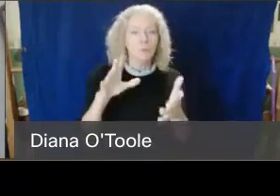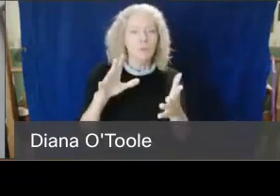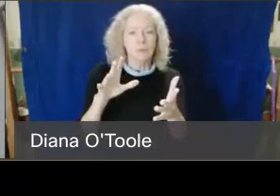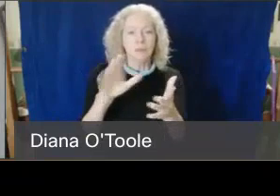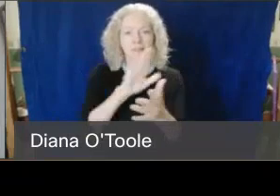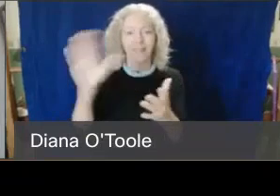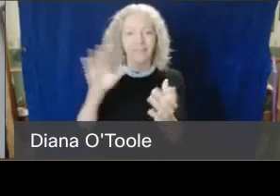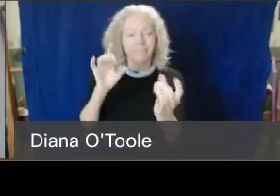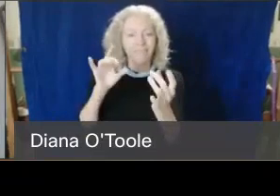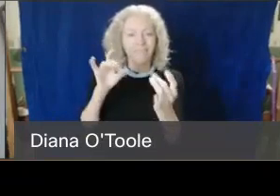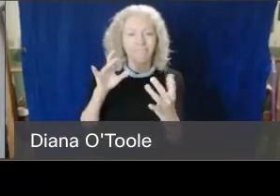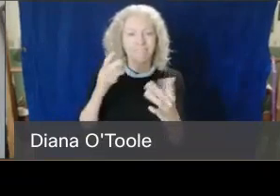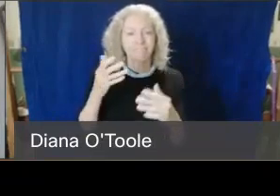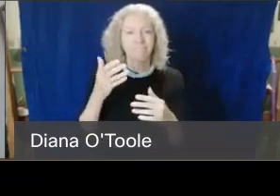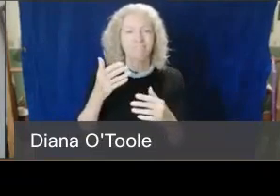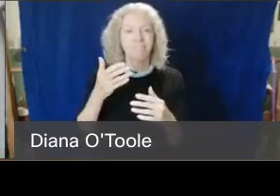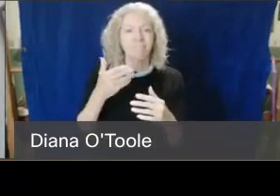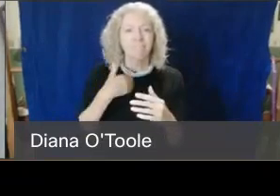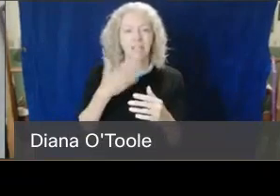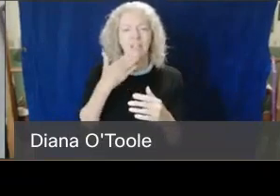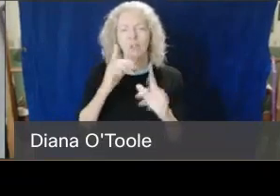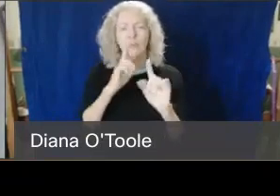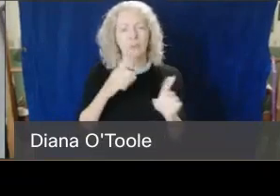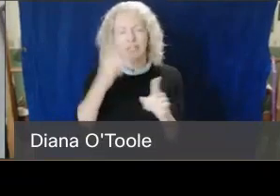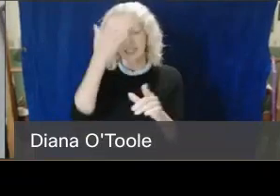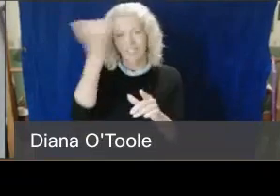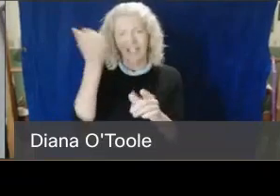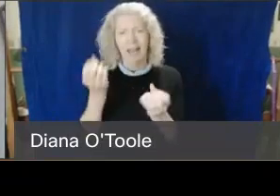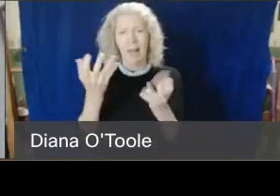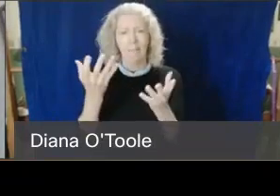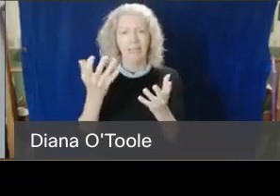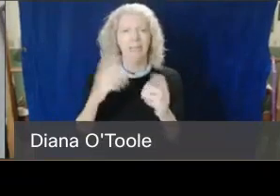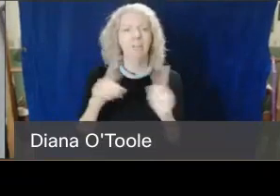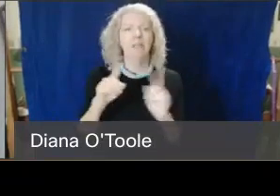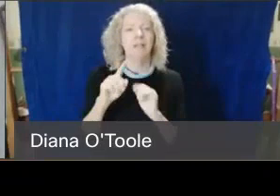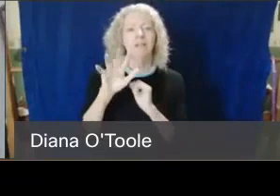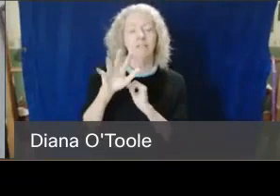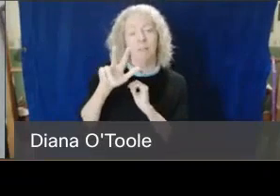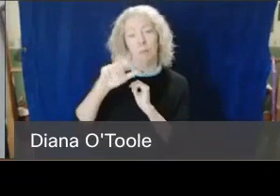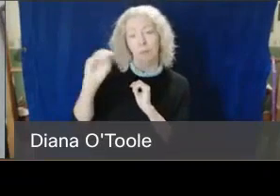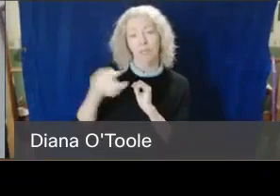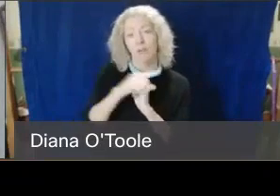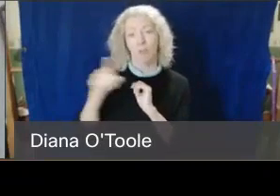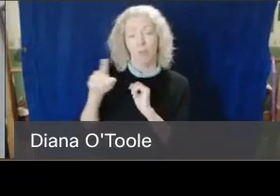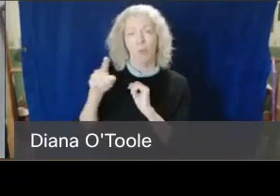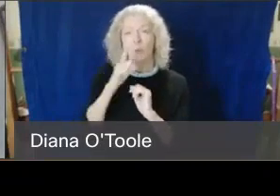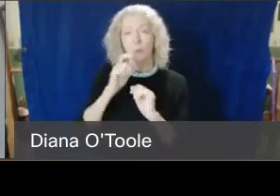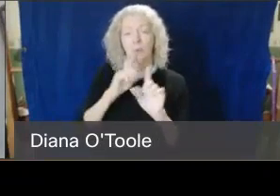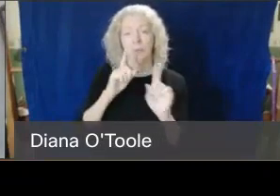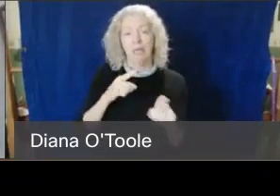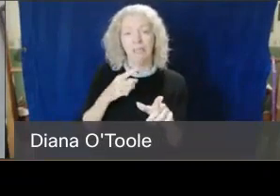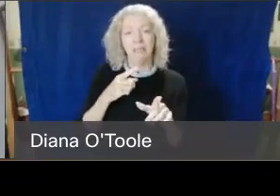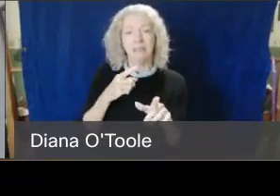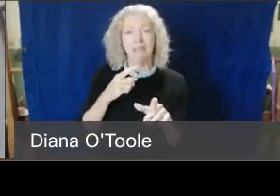And we had good response to this survey. I don't remember the percentage, but 53% of students surveyed said that we were either highly